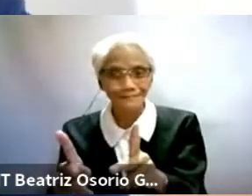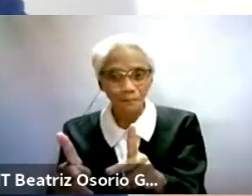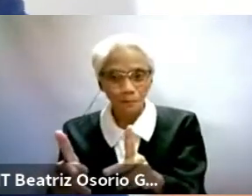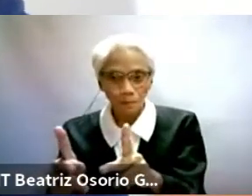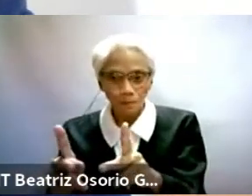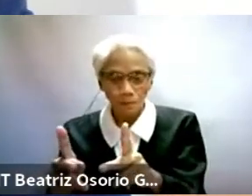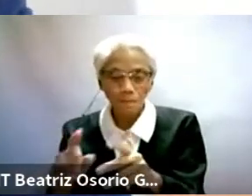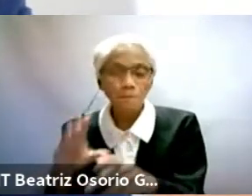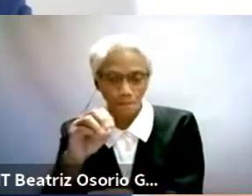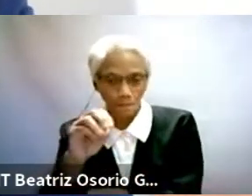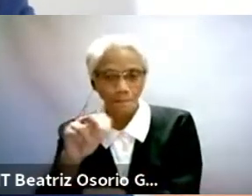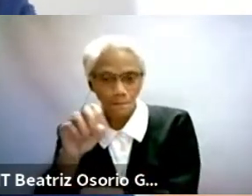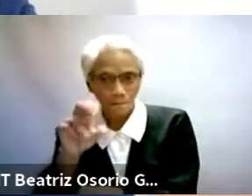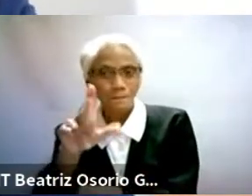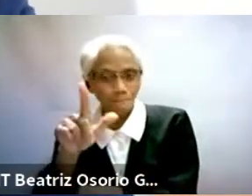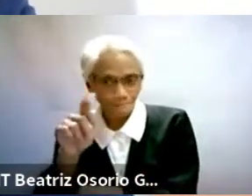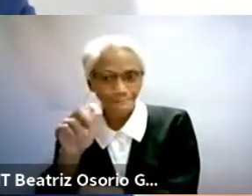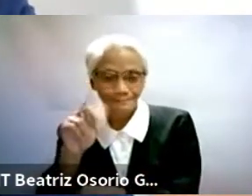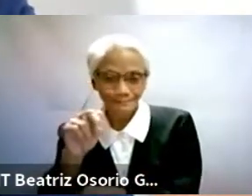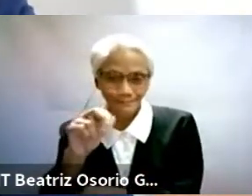on the drafting of the general comment.